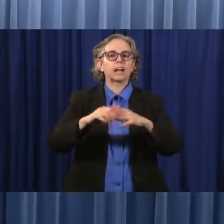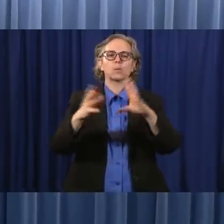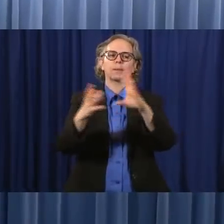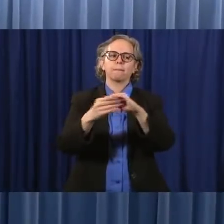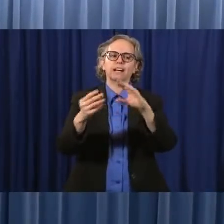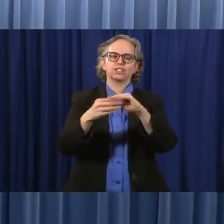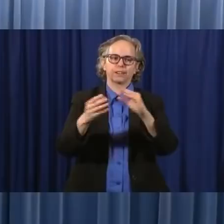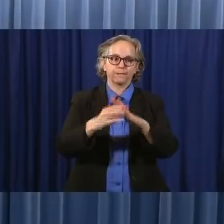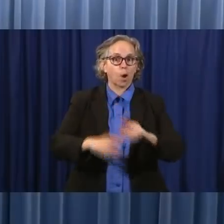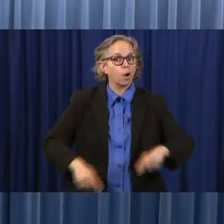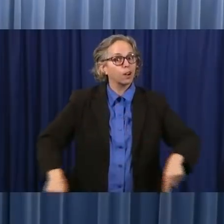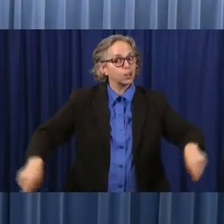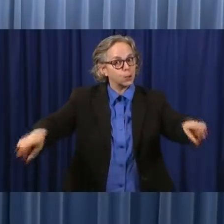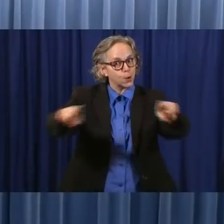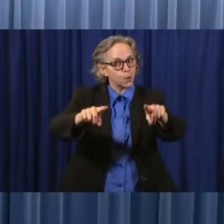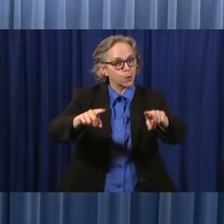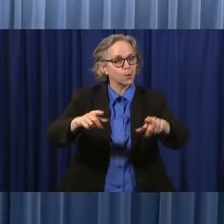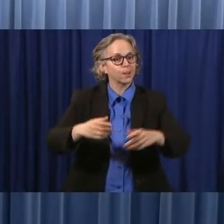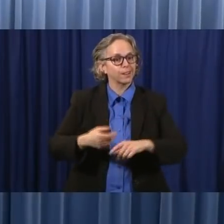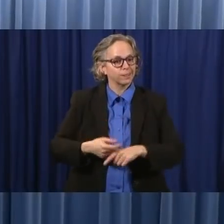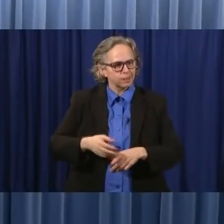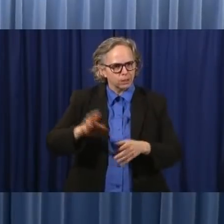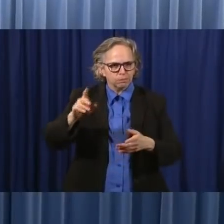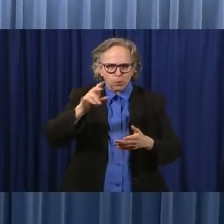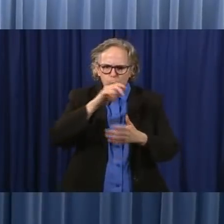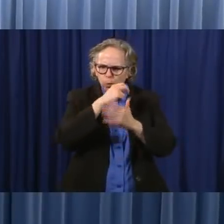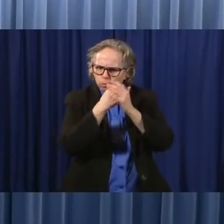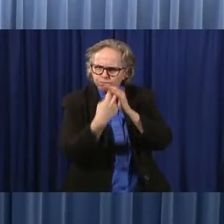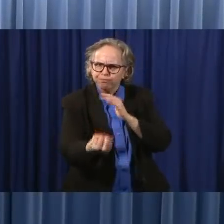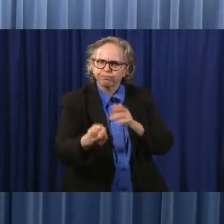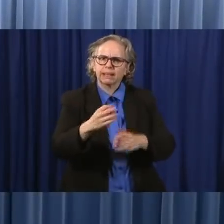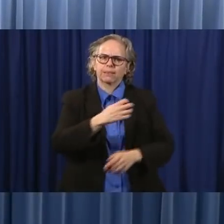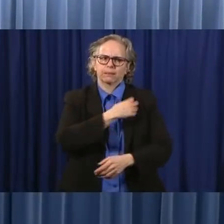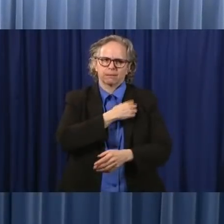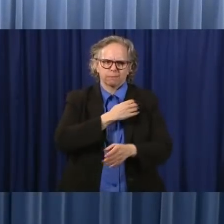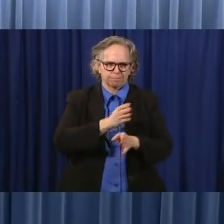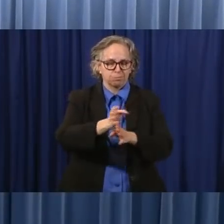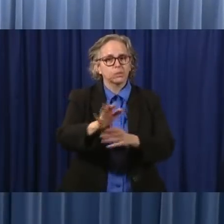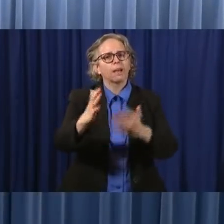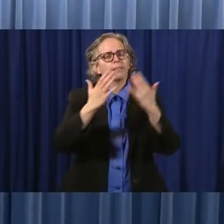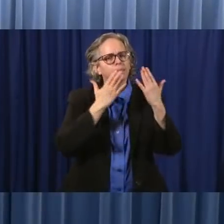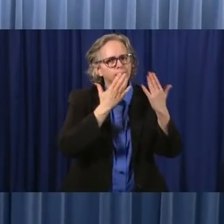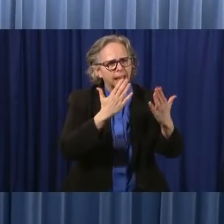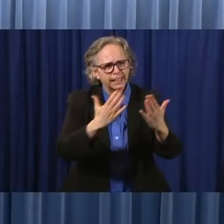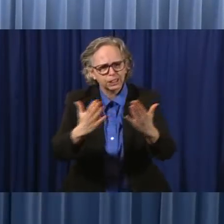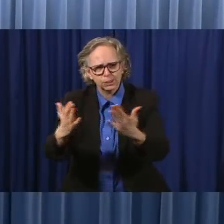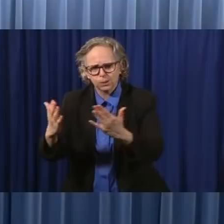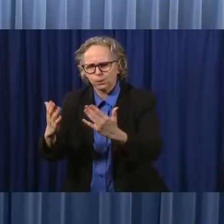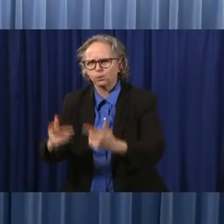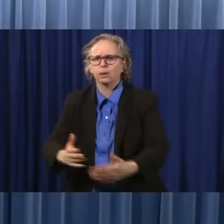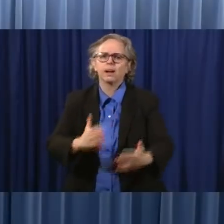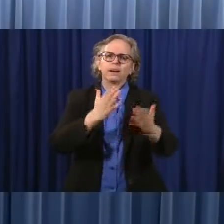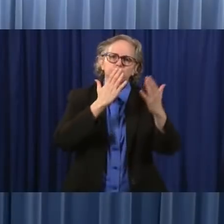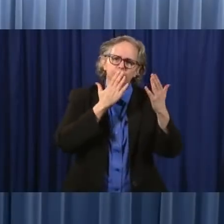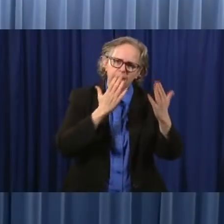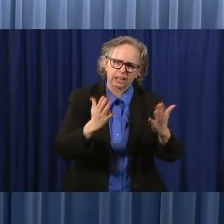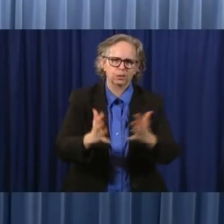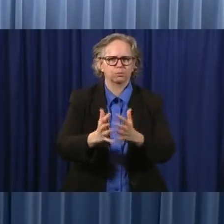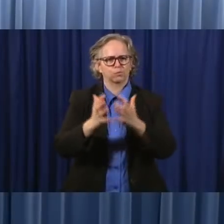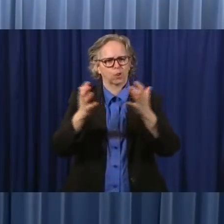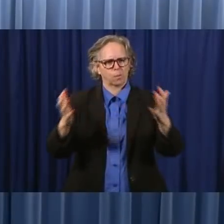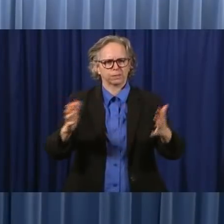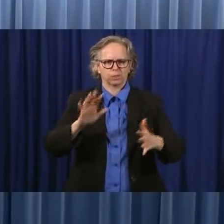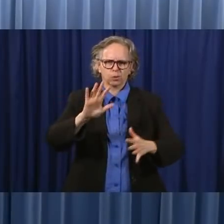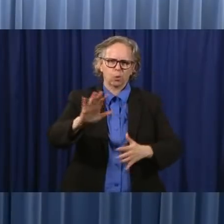of you who are in law enforcement. Thank you. Thank you very, very much for what you do each